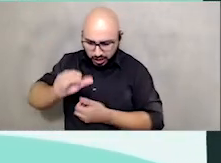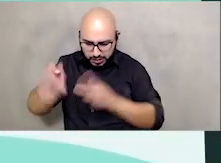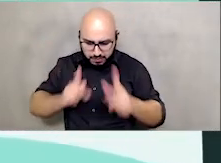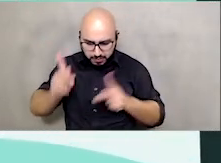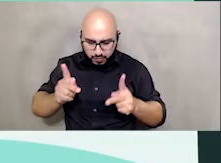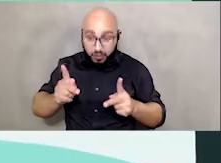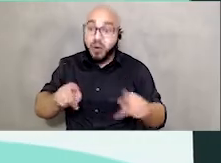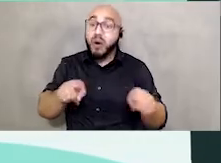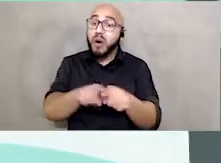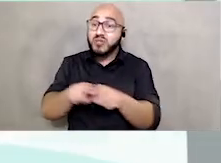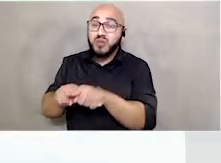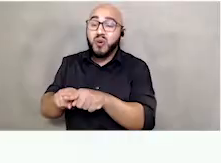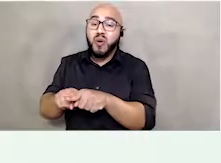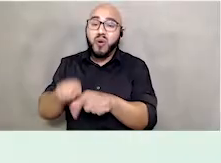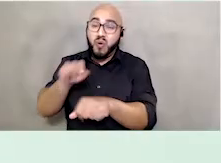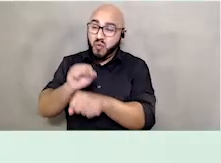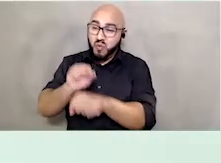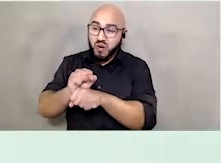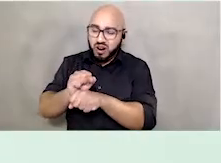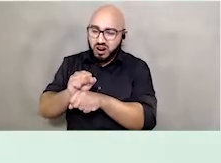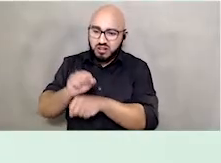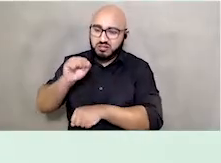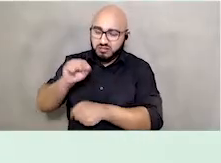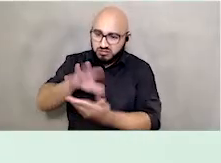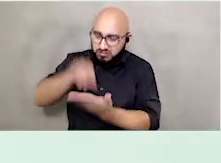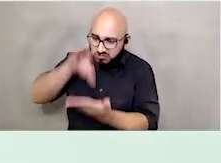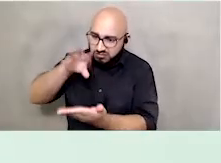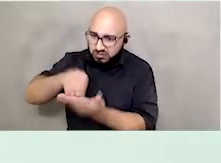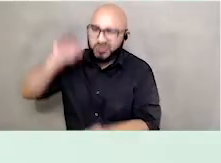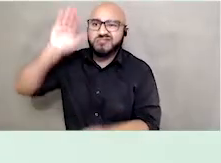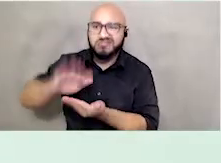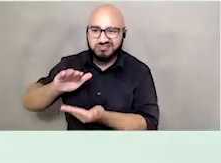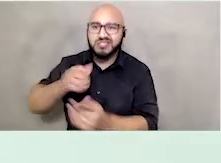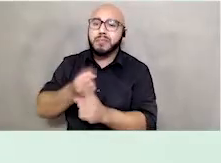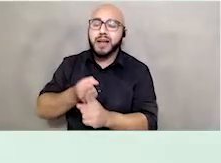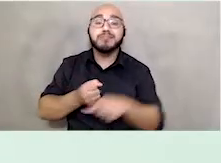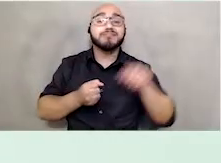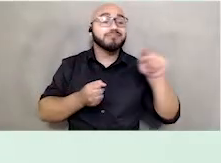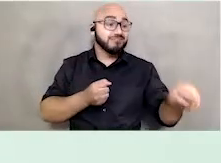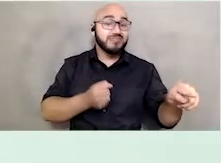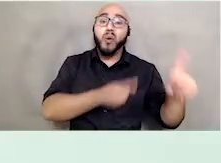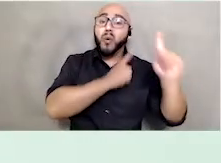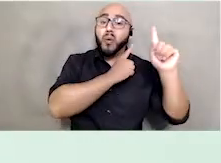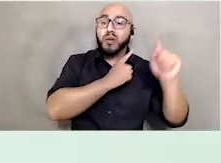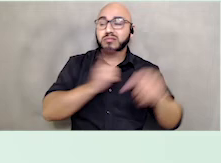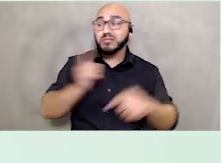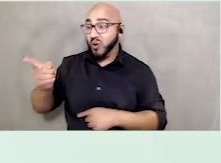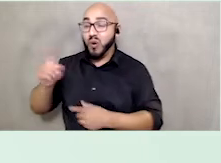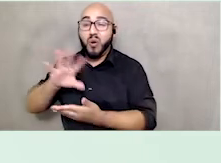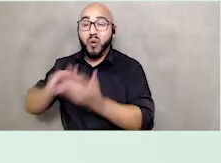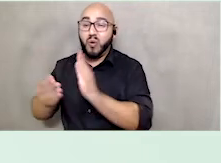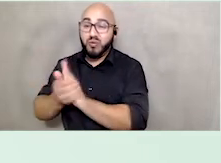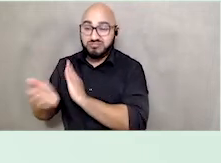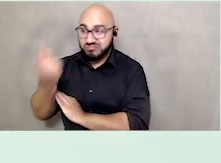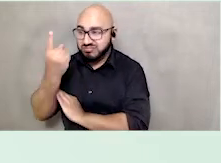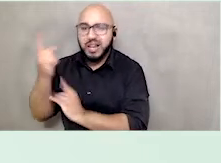to minimize that impact. Cultural competency is a goal, while cultural humility is a mindset. Let's go over a